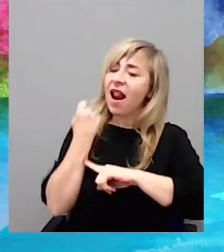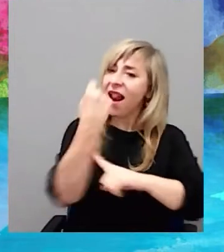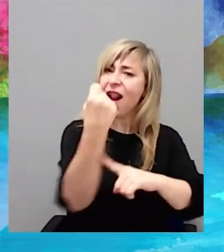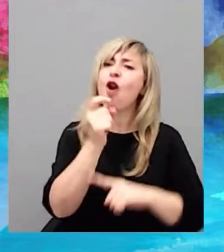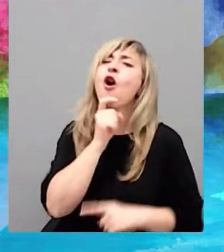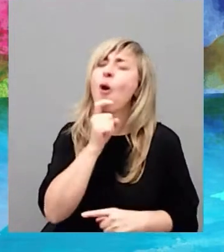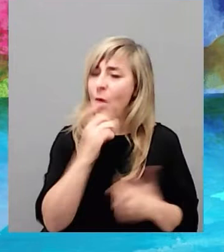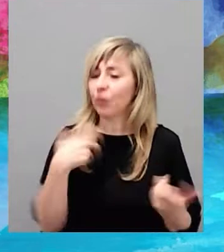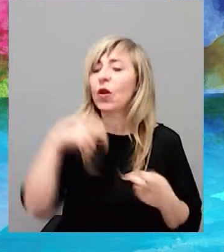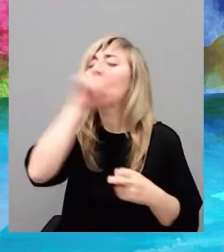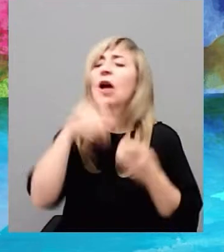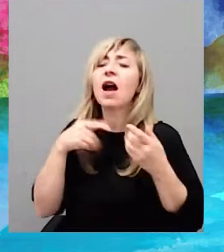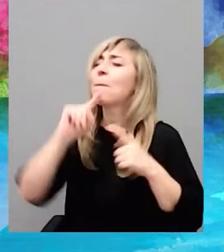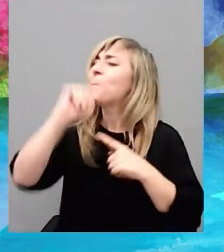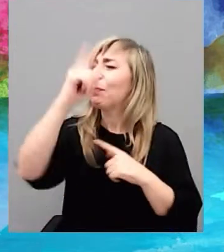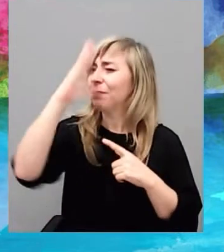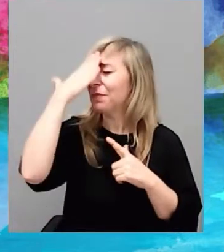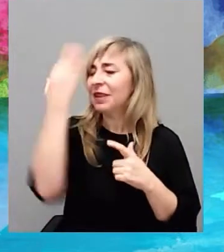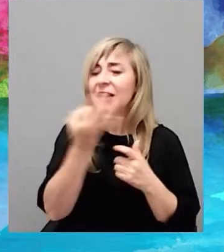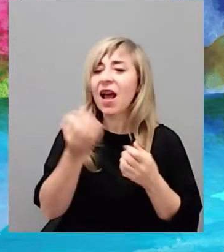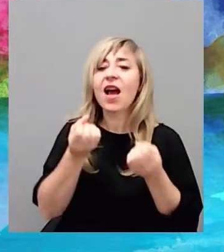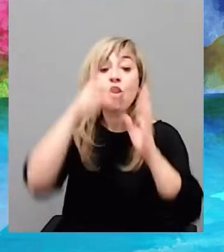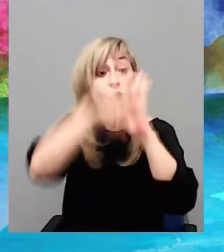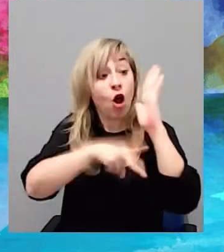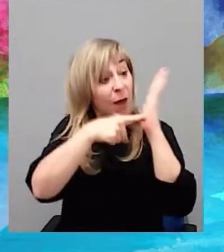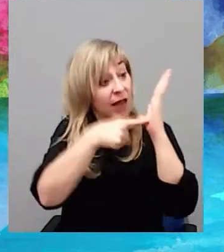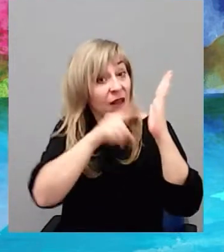We offer data collection systems